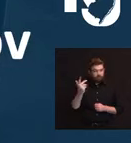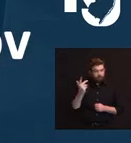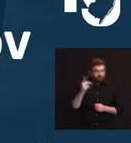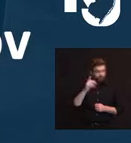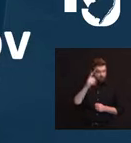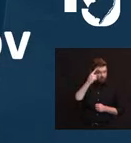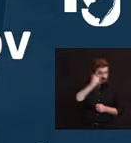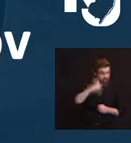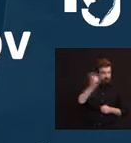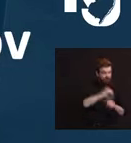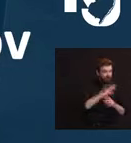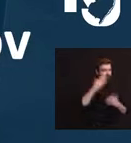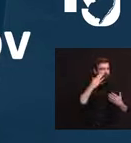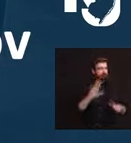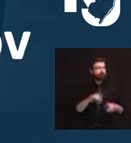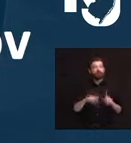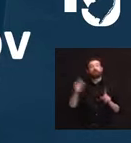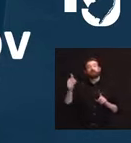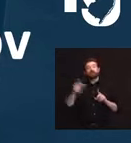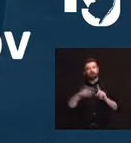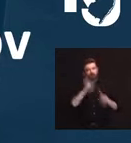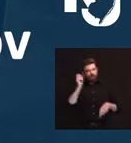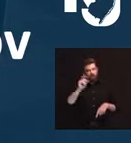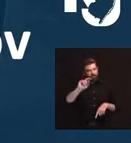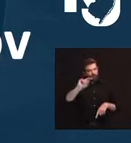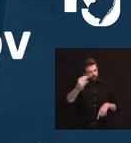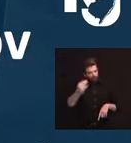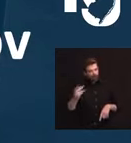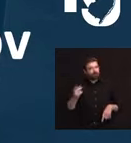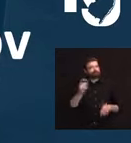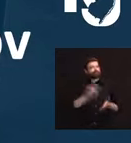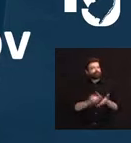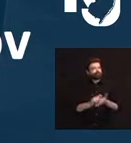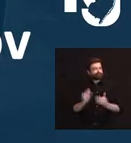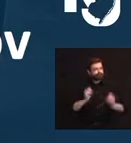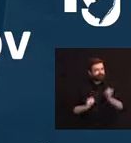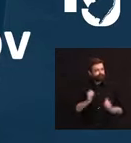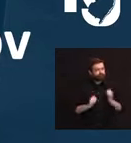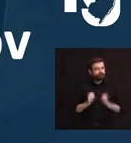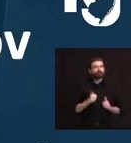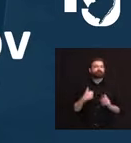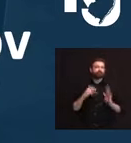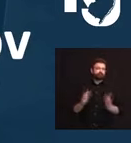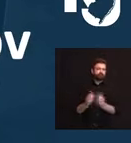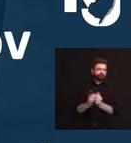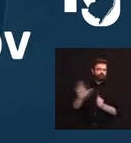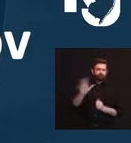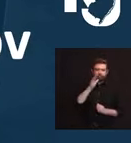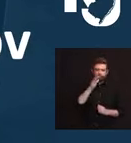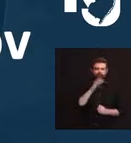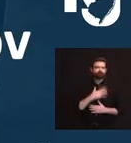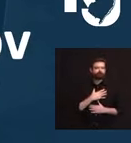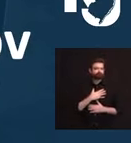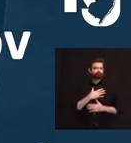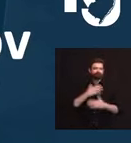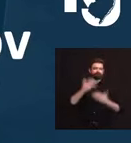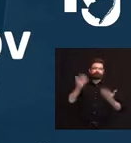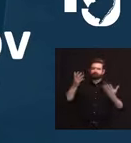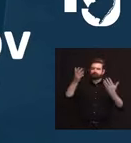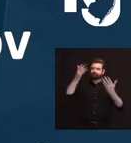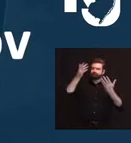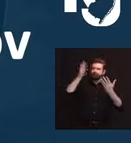model to so many. I spoke with his mom yesterday, herself a medical doctor. God bless you, Jonathan. And I always say, my dad used to